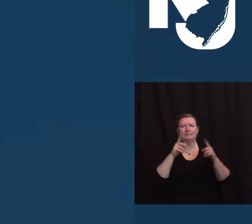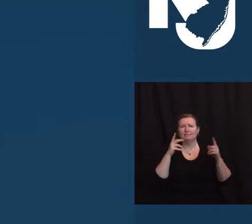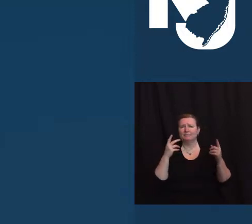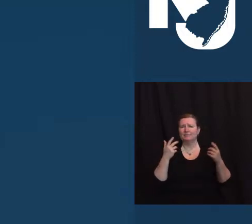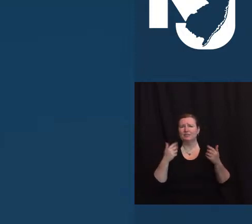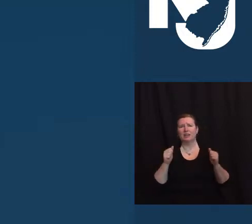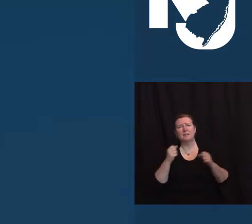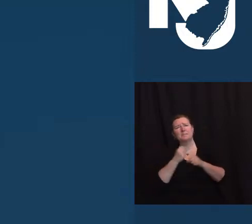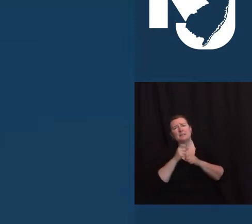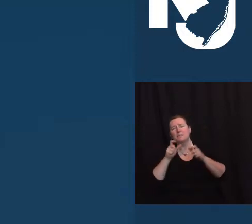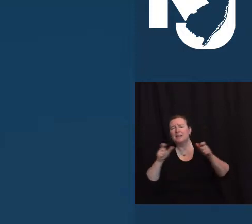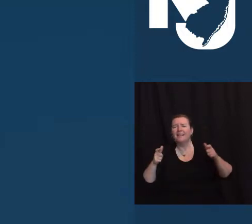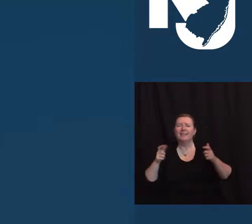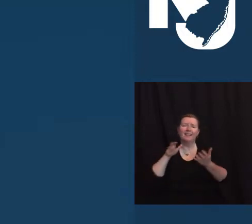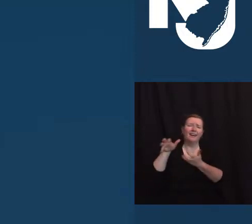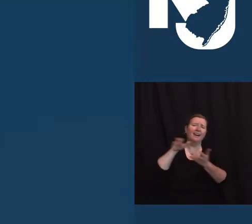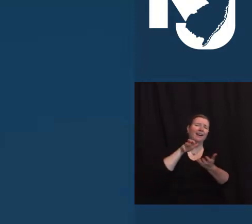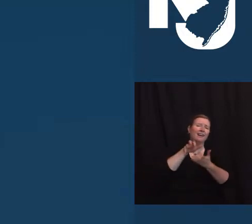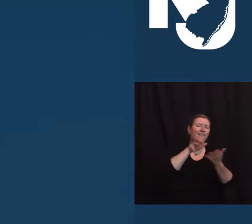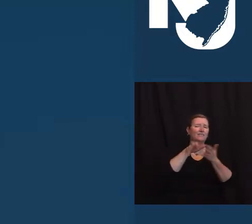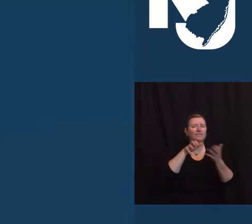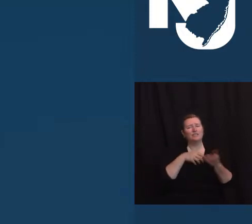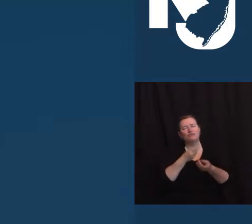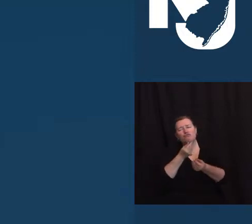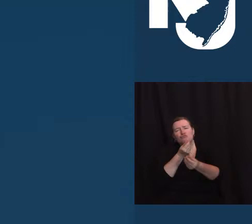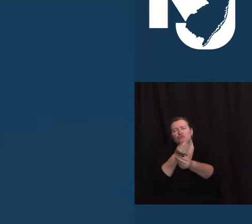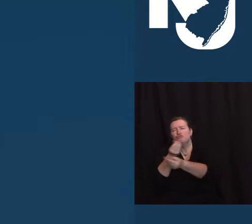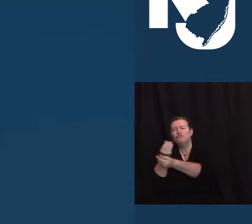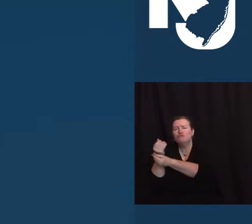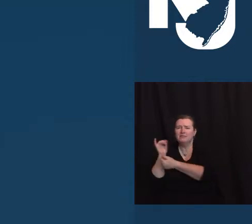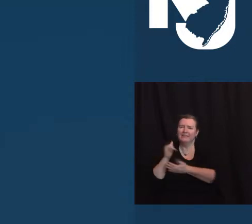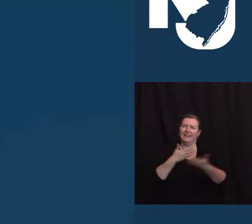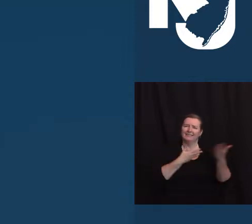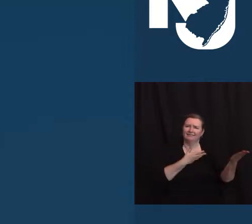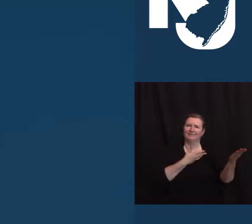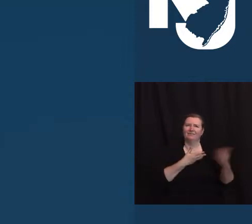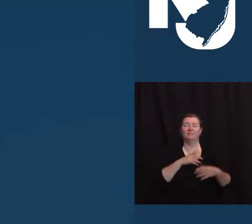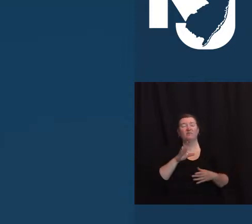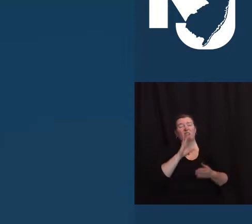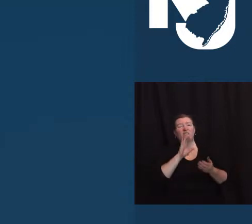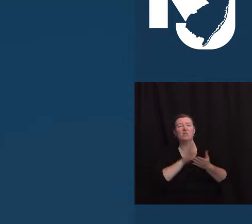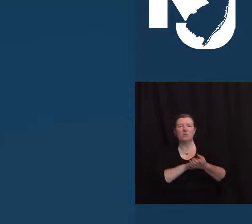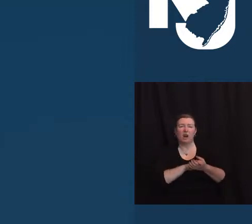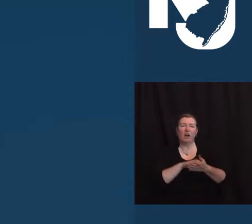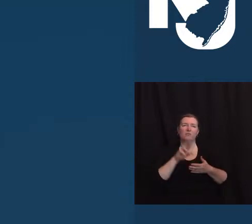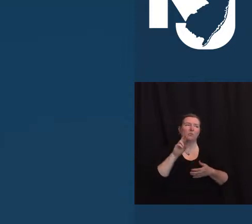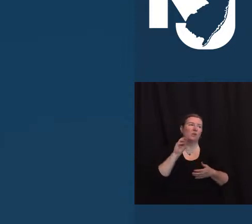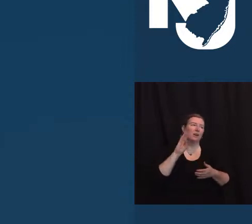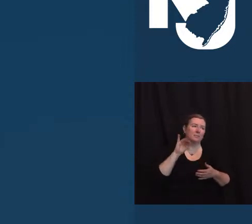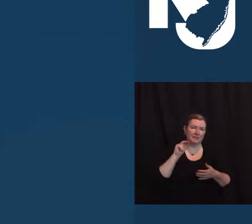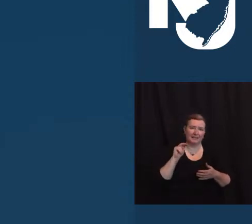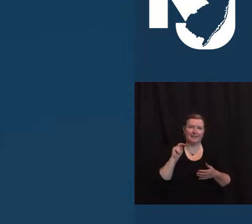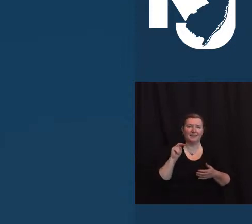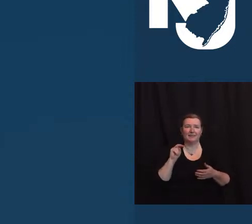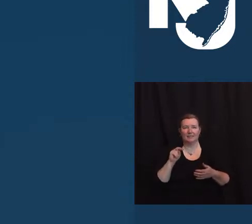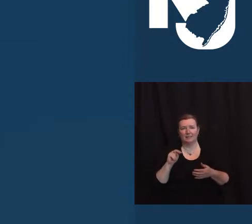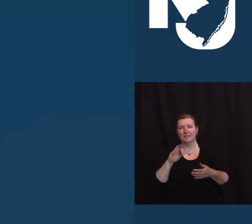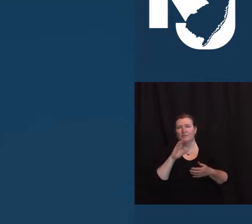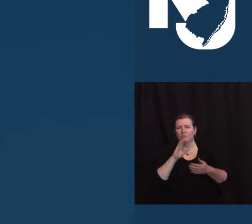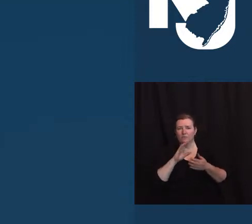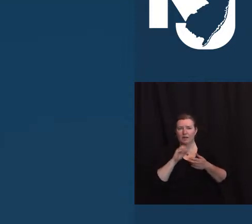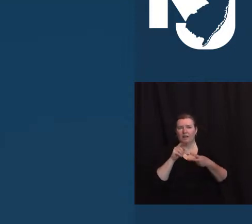from someone who needed one. He leaves behind his wife Robin, with whom I had the great honor of speaking, and his children